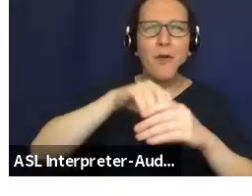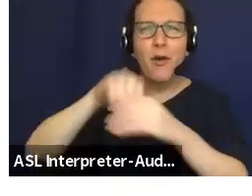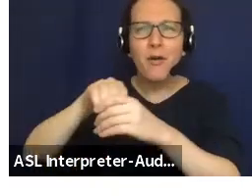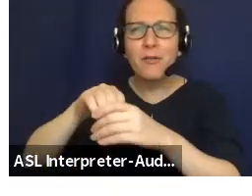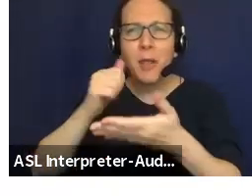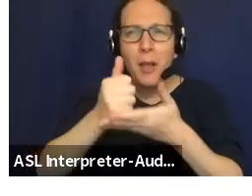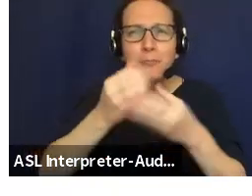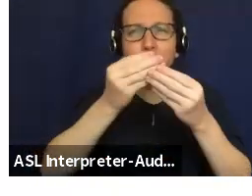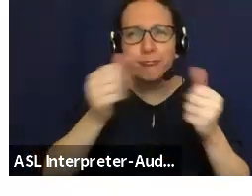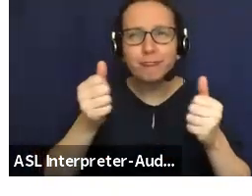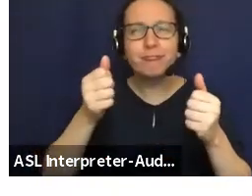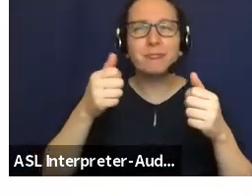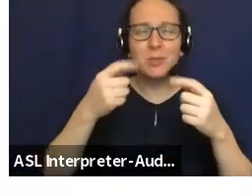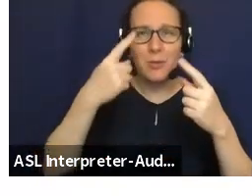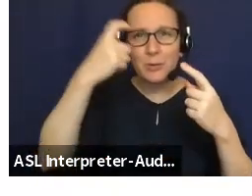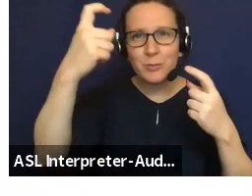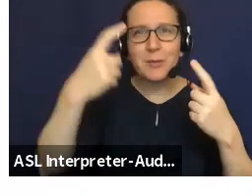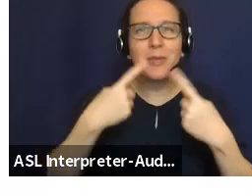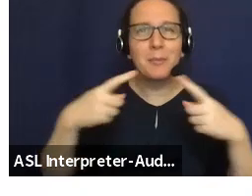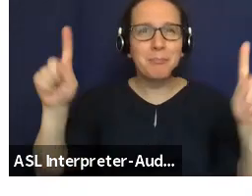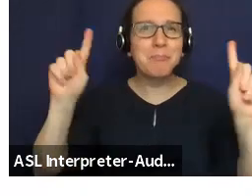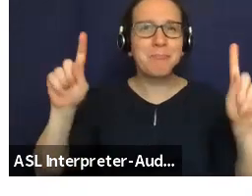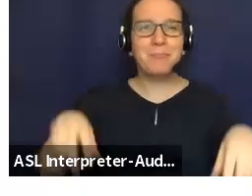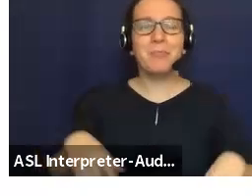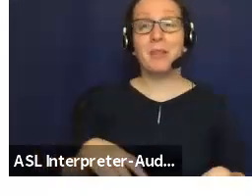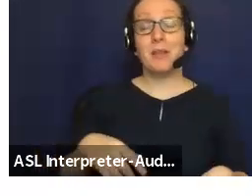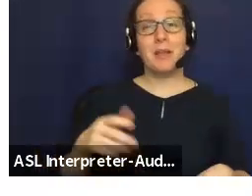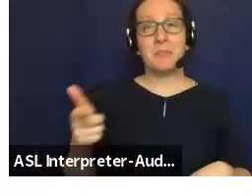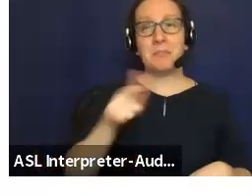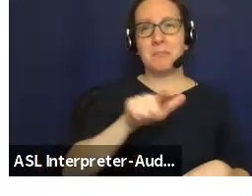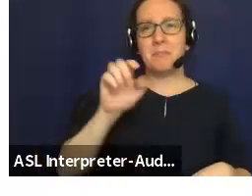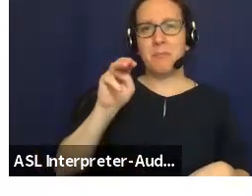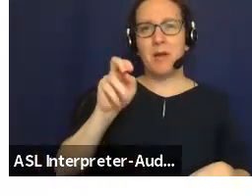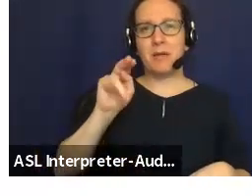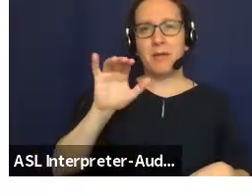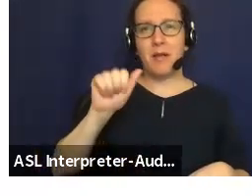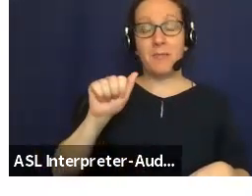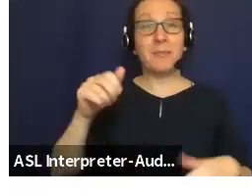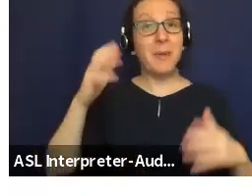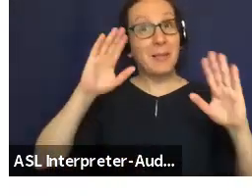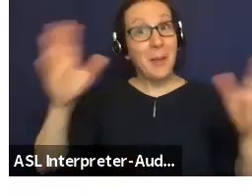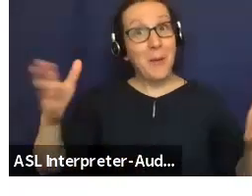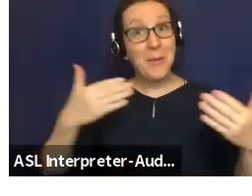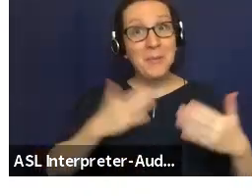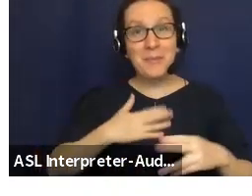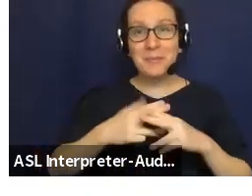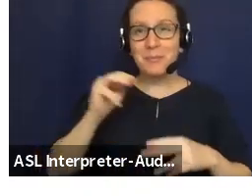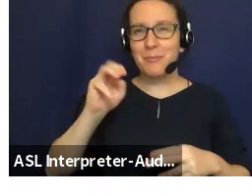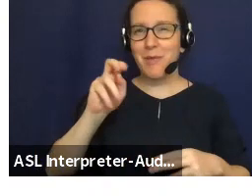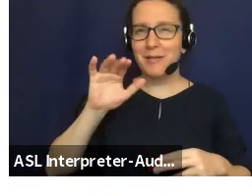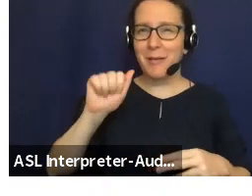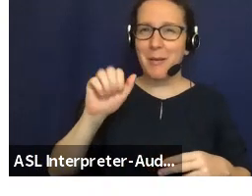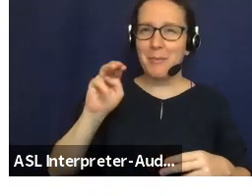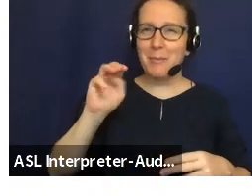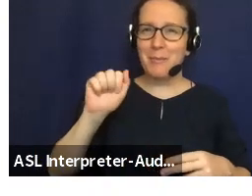co-presenter, Monica. Hi, everybody. My name is Monica Malhotra, and I'm the program manager with Mobility International